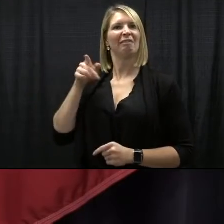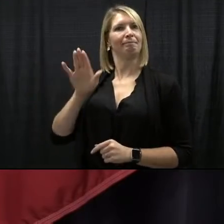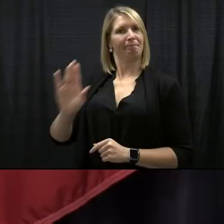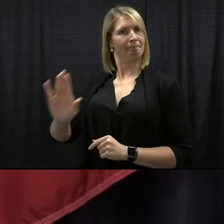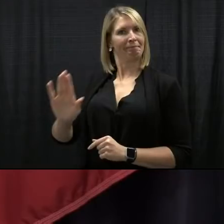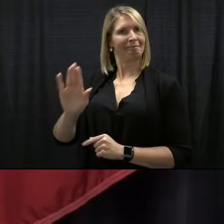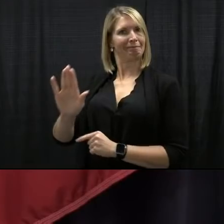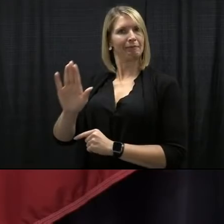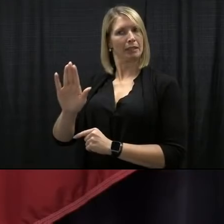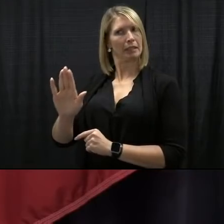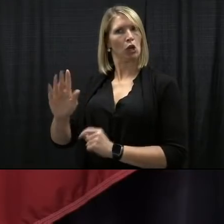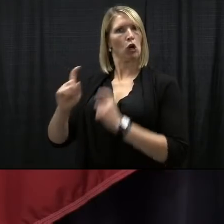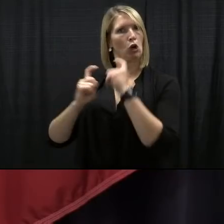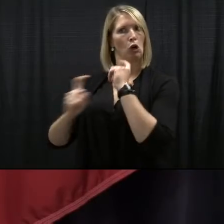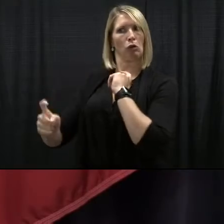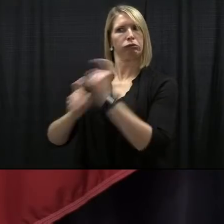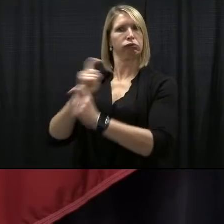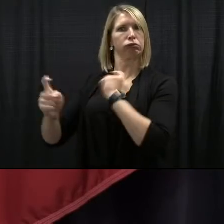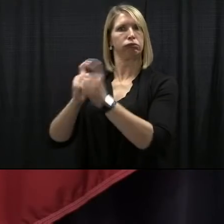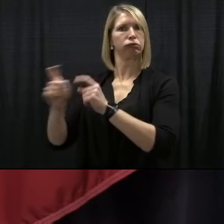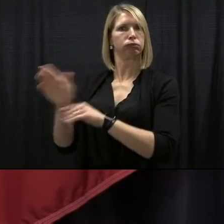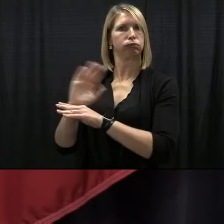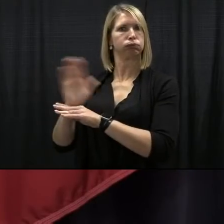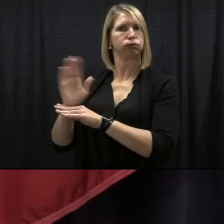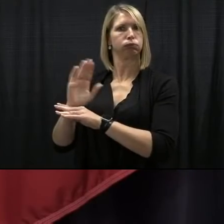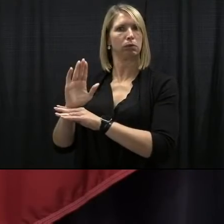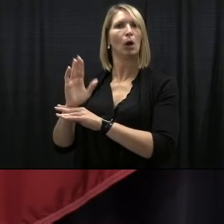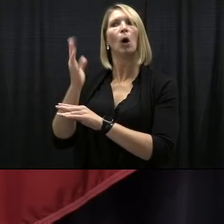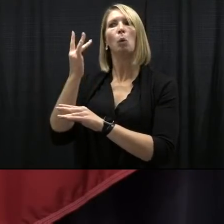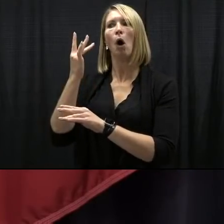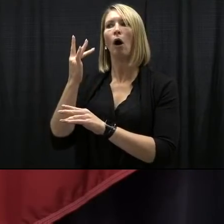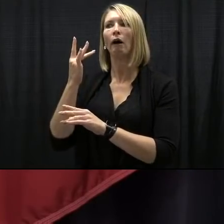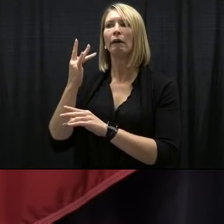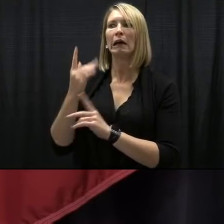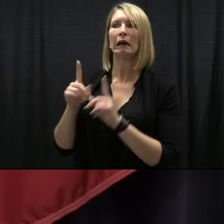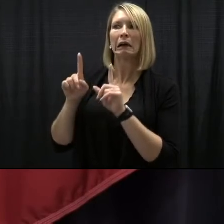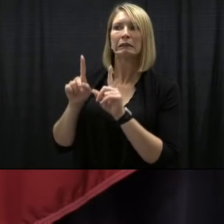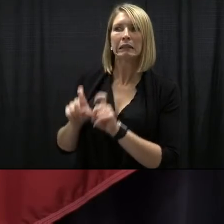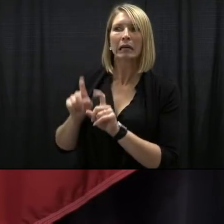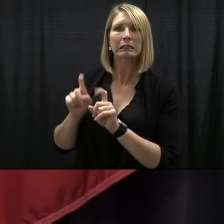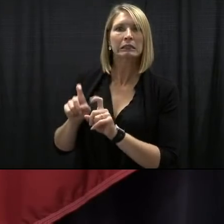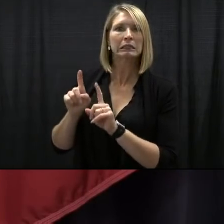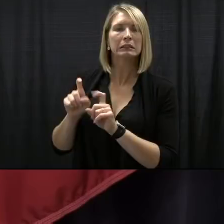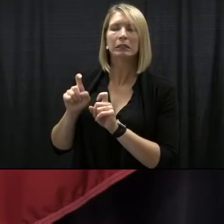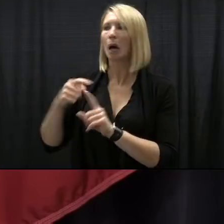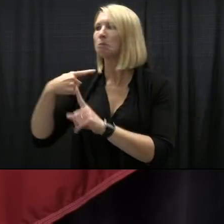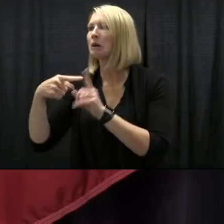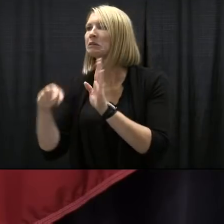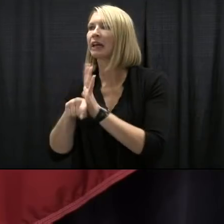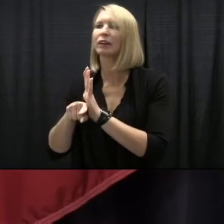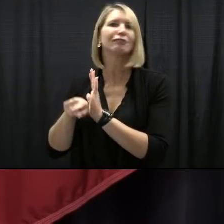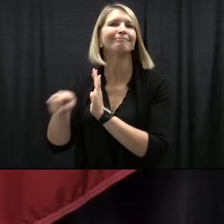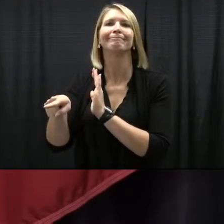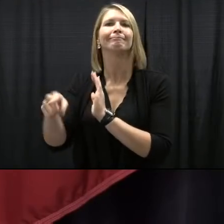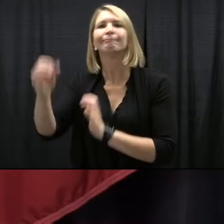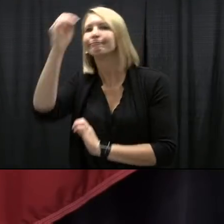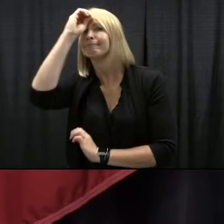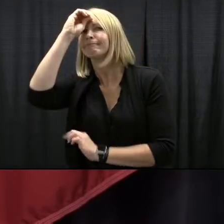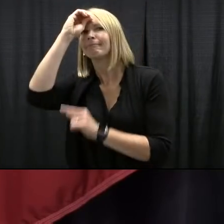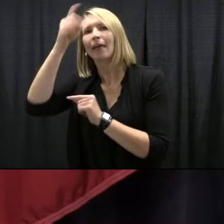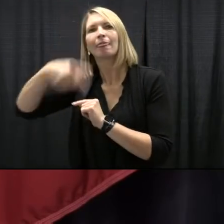of which were related to COVID-19 testing and results, which they are unable to assist with. If you have